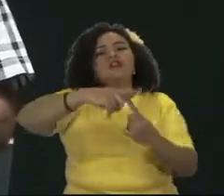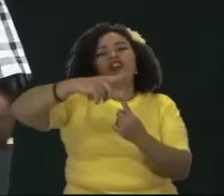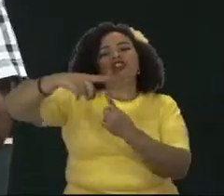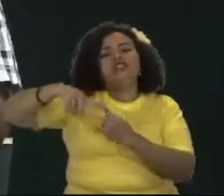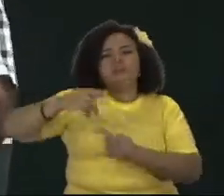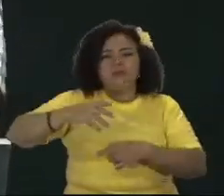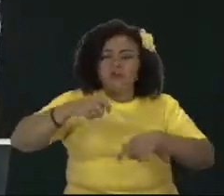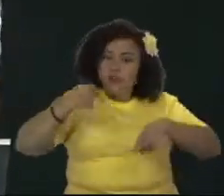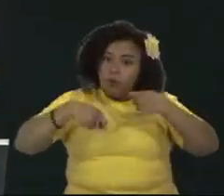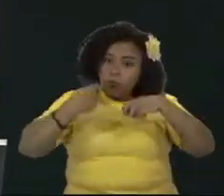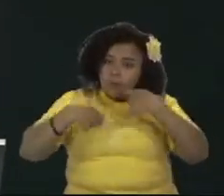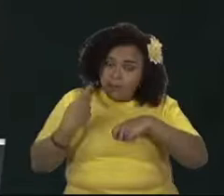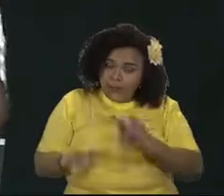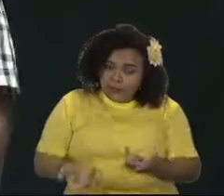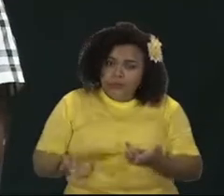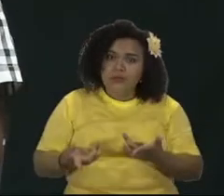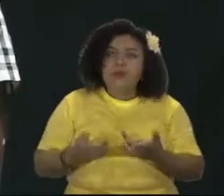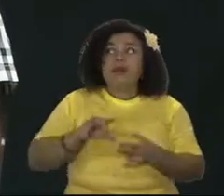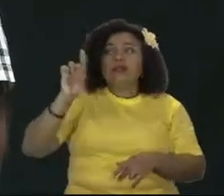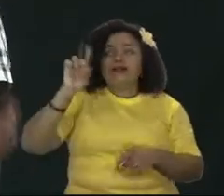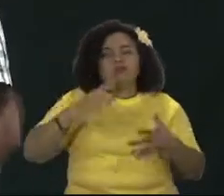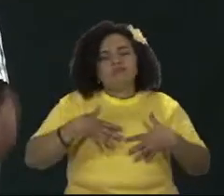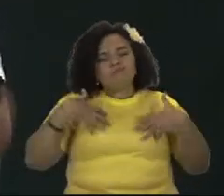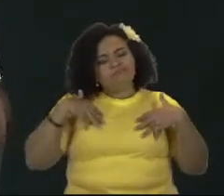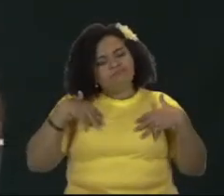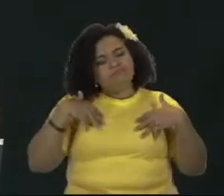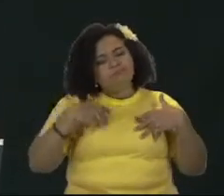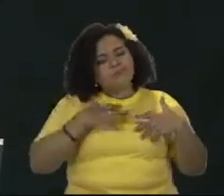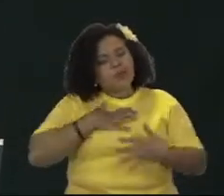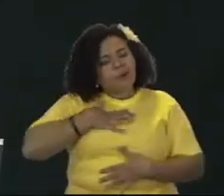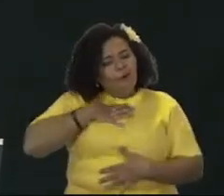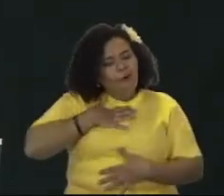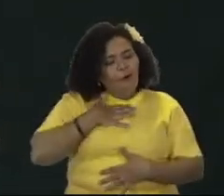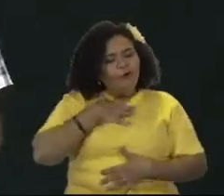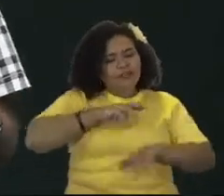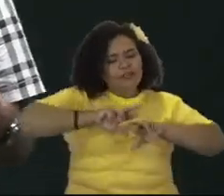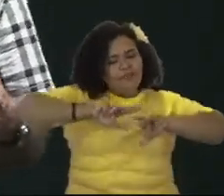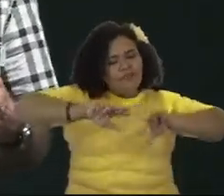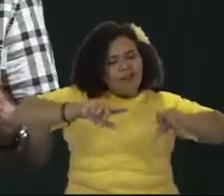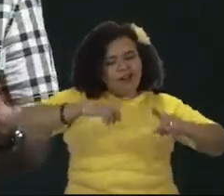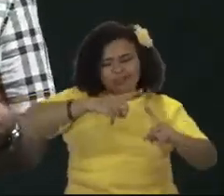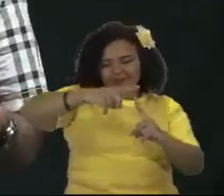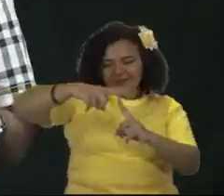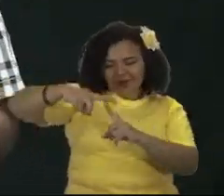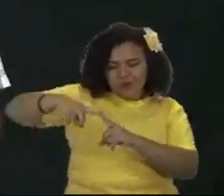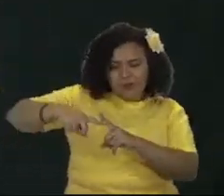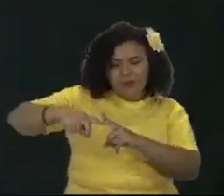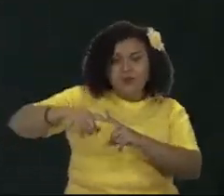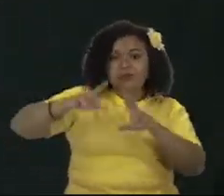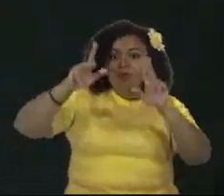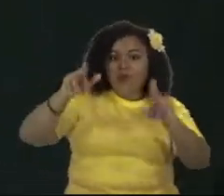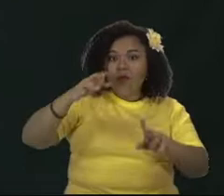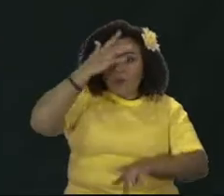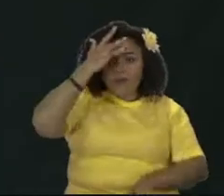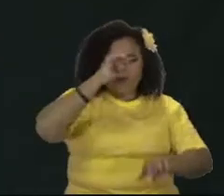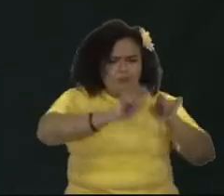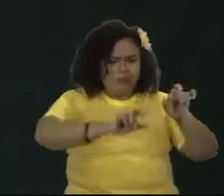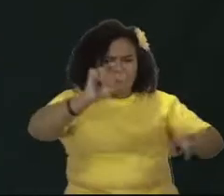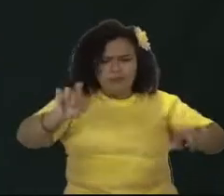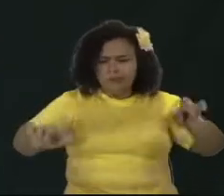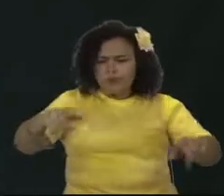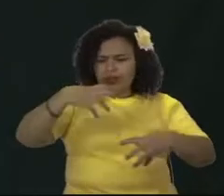He's a selfish God. He likes the pleasure. That's why He made us in a special way.